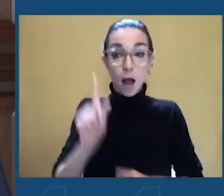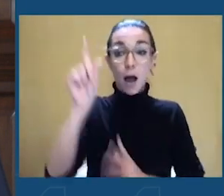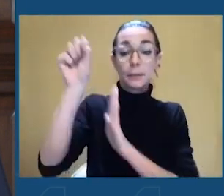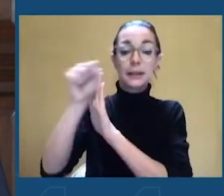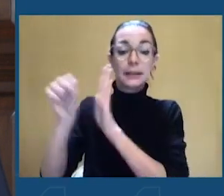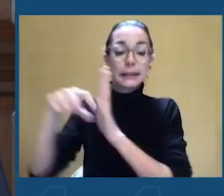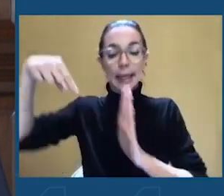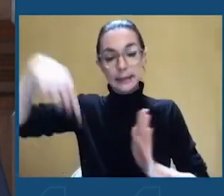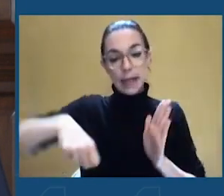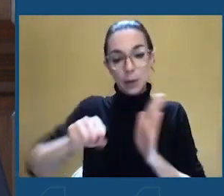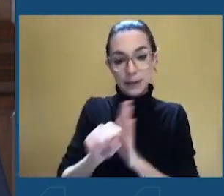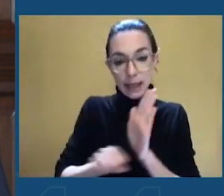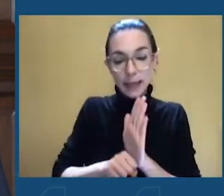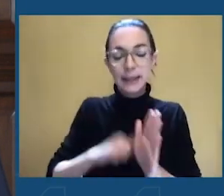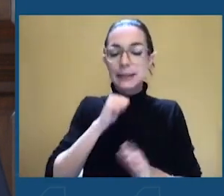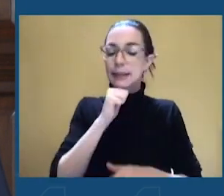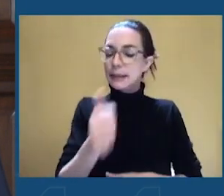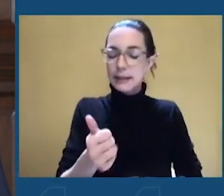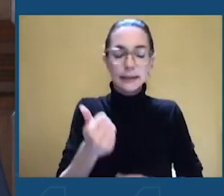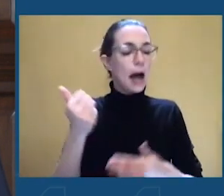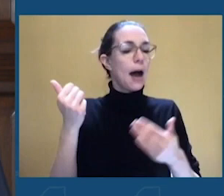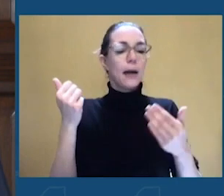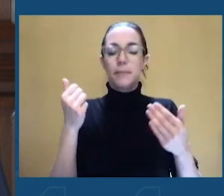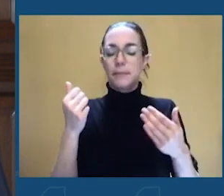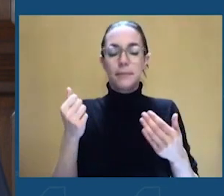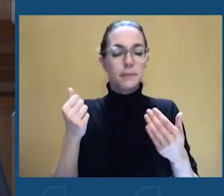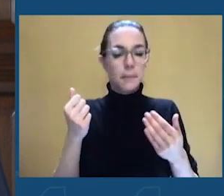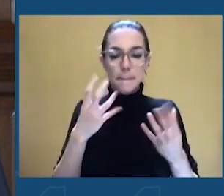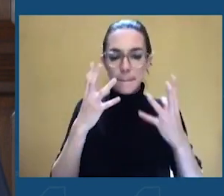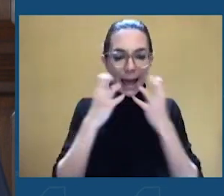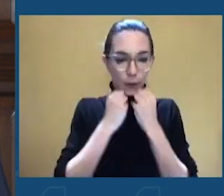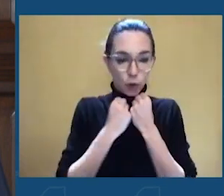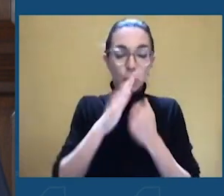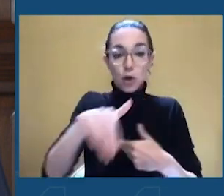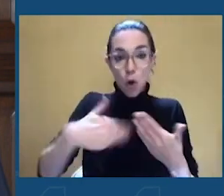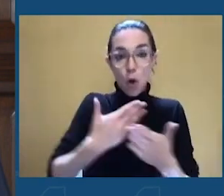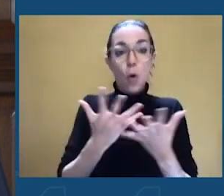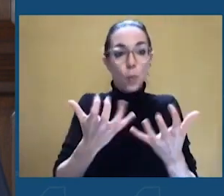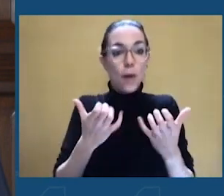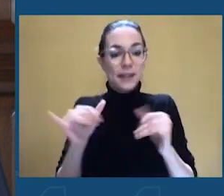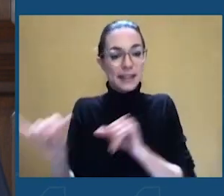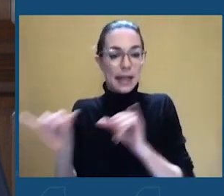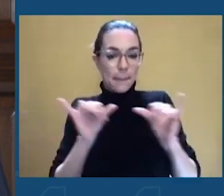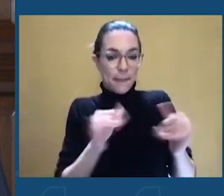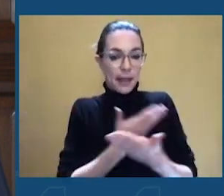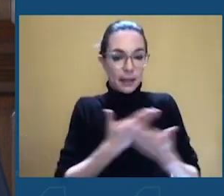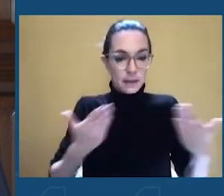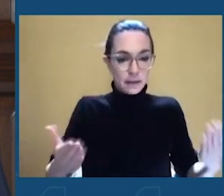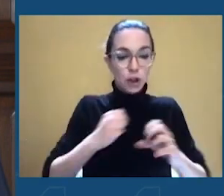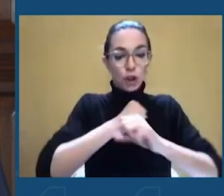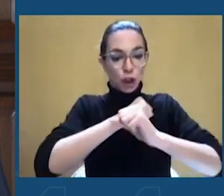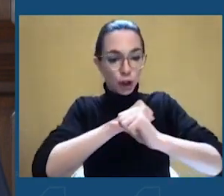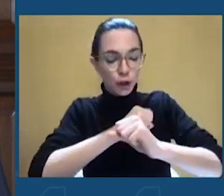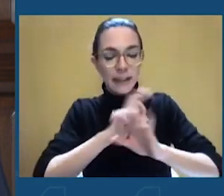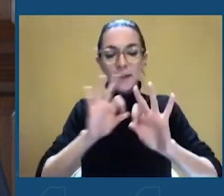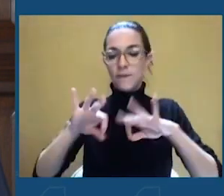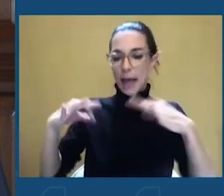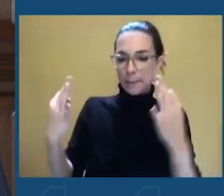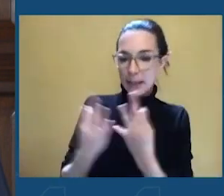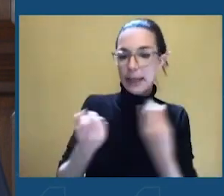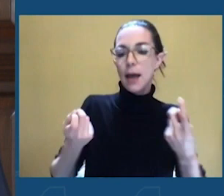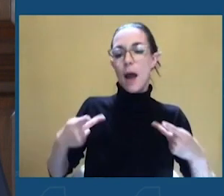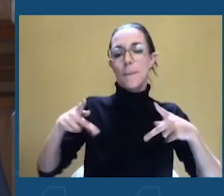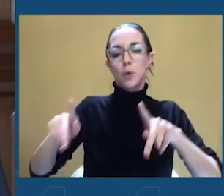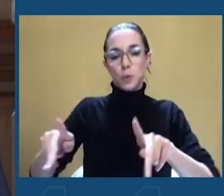does not matter. We all want the same thing: security, family, opportunity.